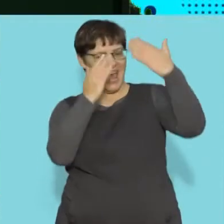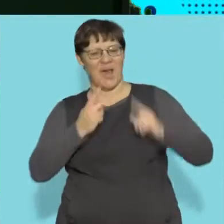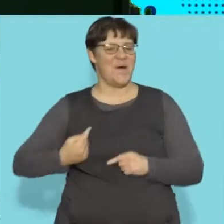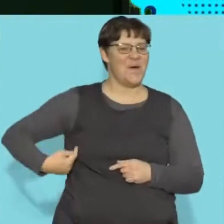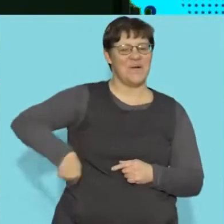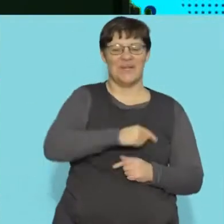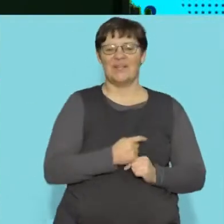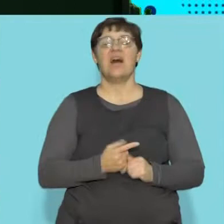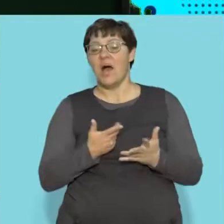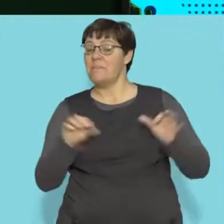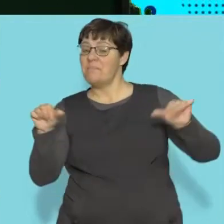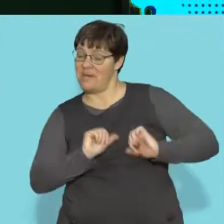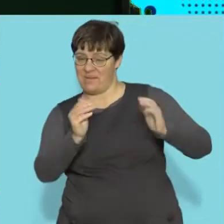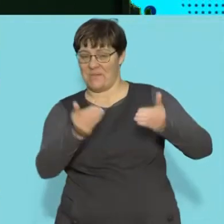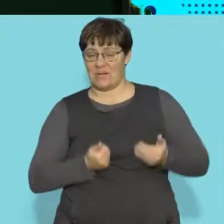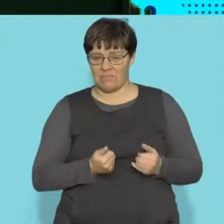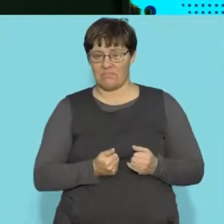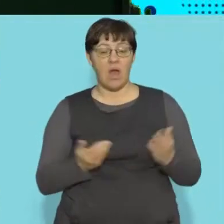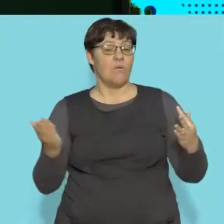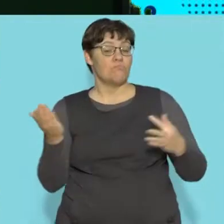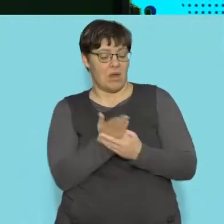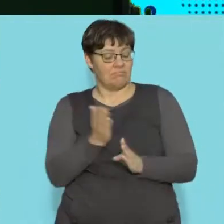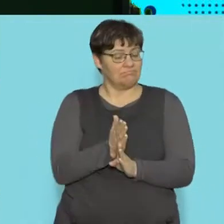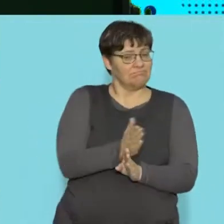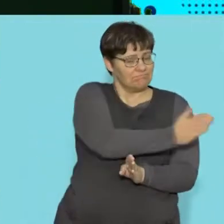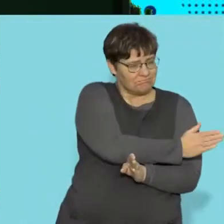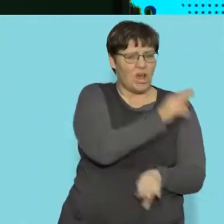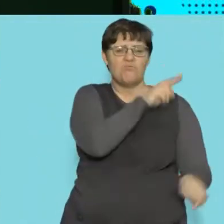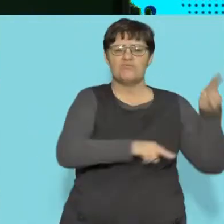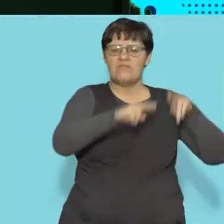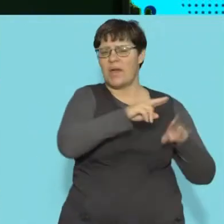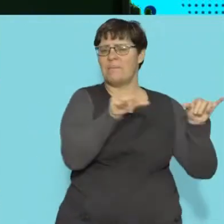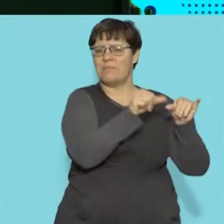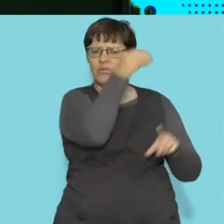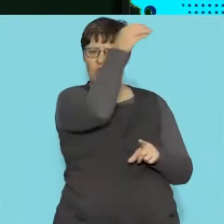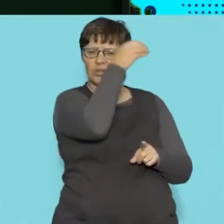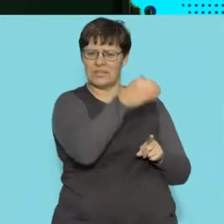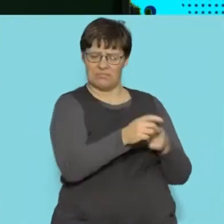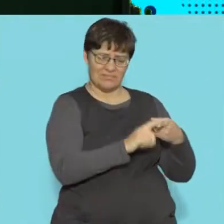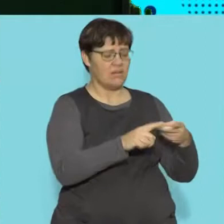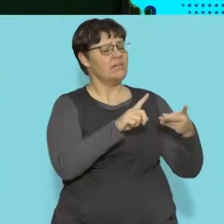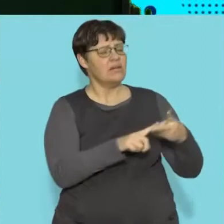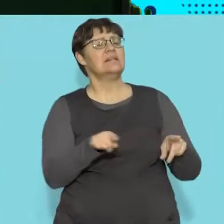Hello everyone, welcome back. Before the break, I had started to revise some measurement concepts, and I